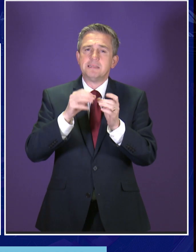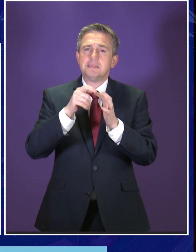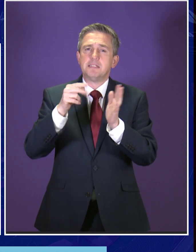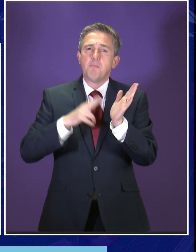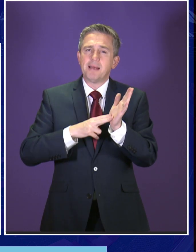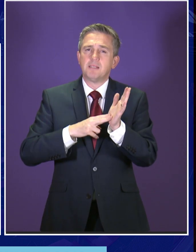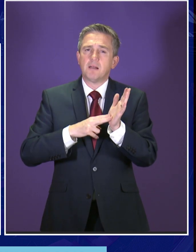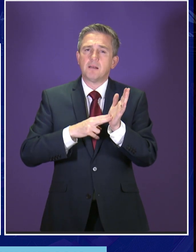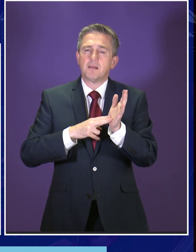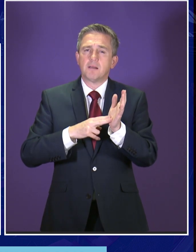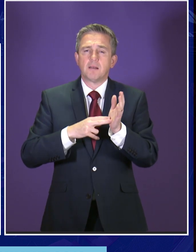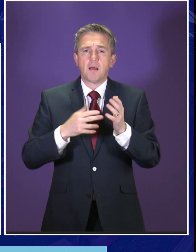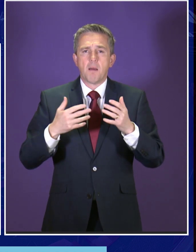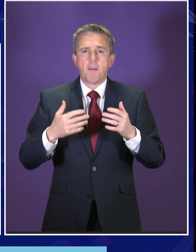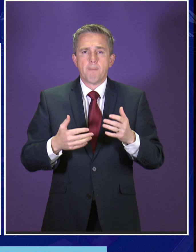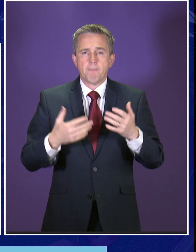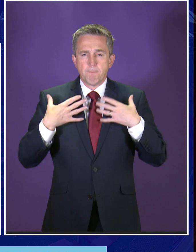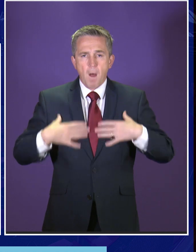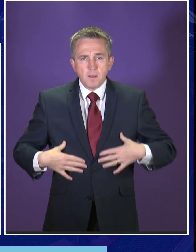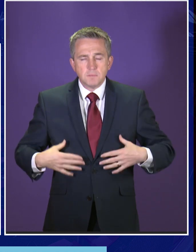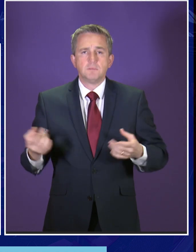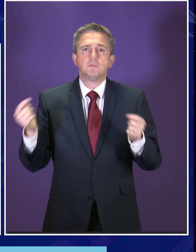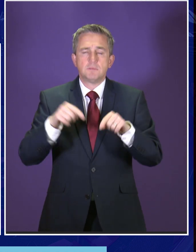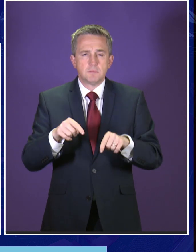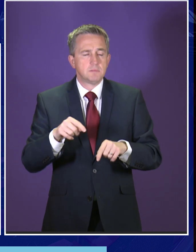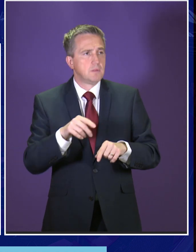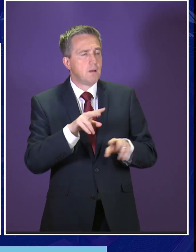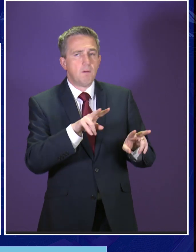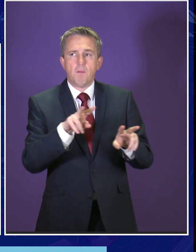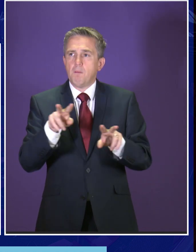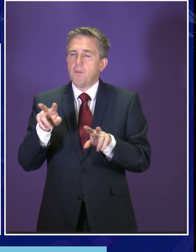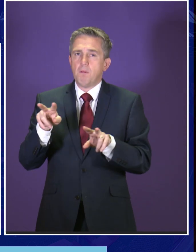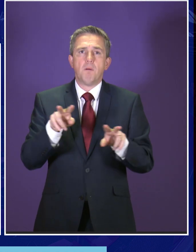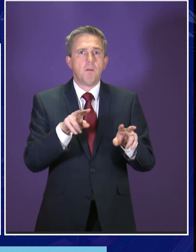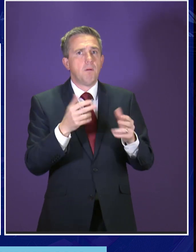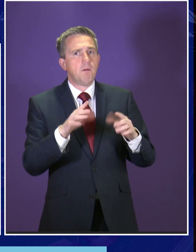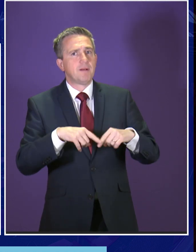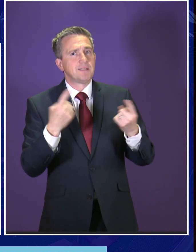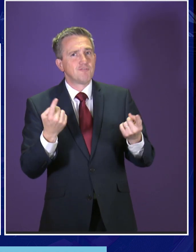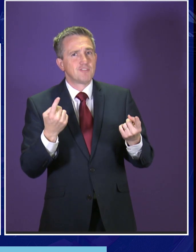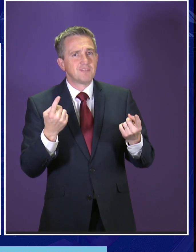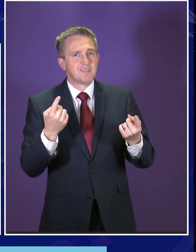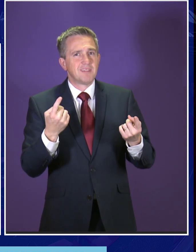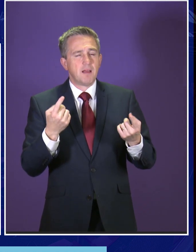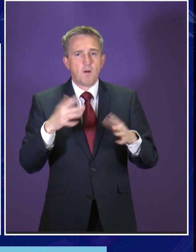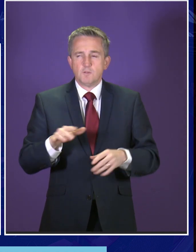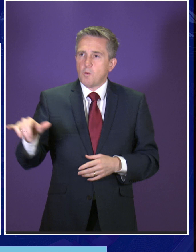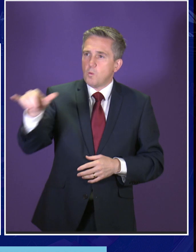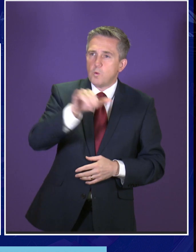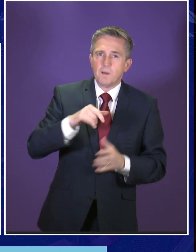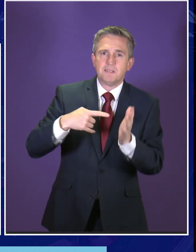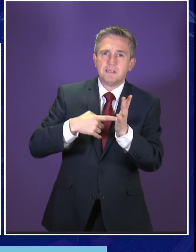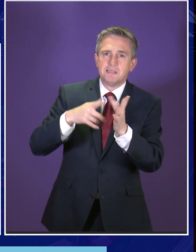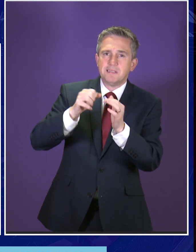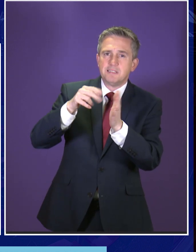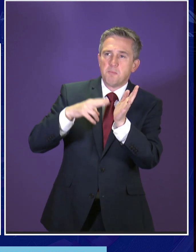of a context where they totally don't belong in. And it was, of course, there's a whole question of which Tibetans to bring from